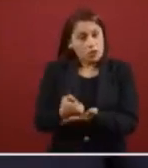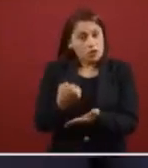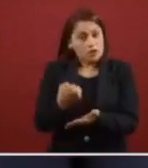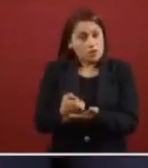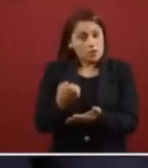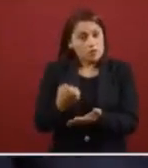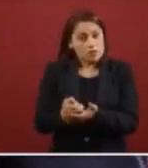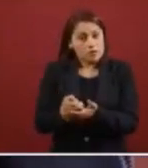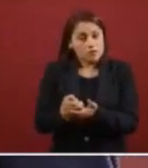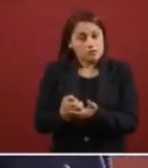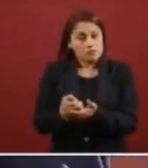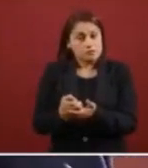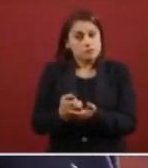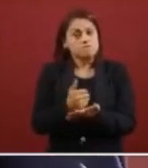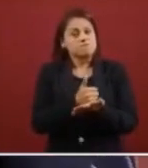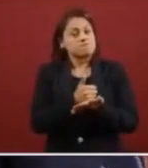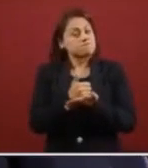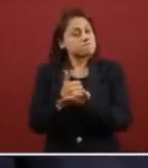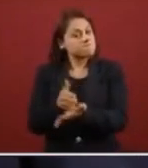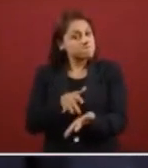the national economy.